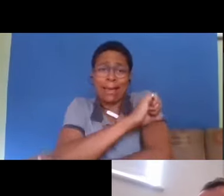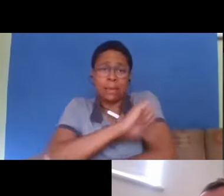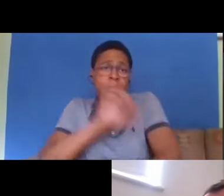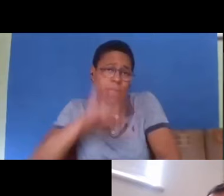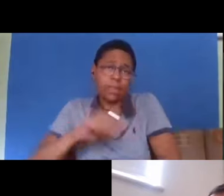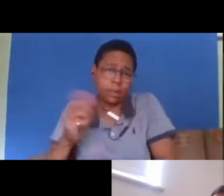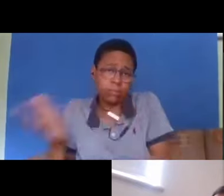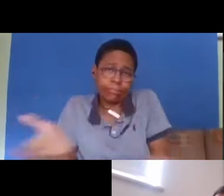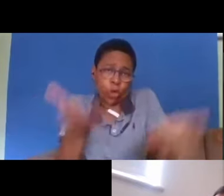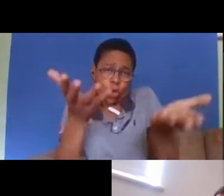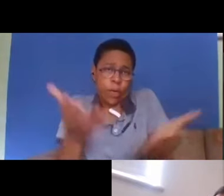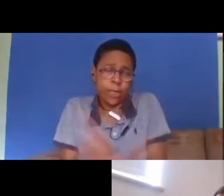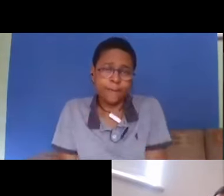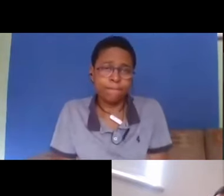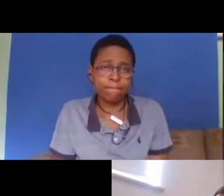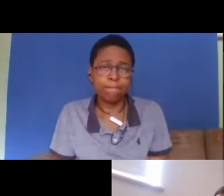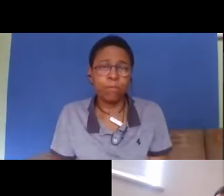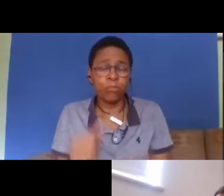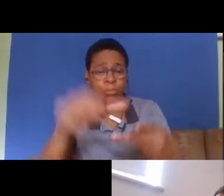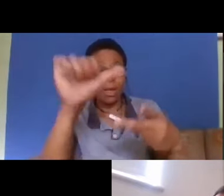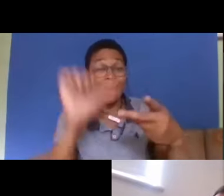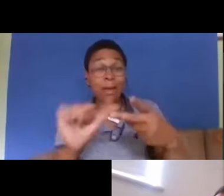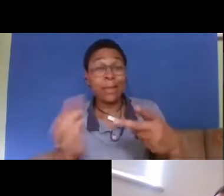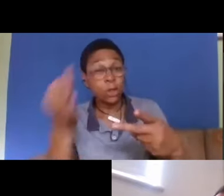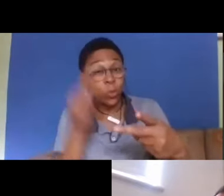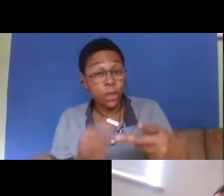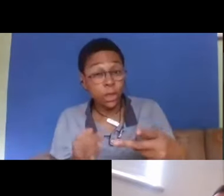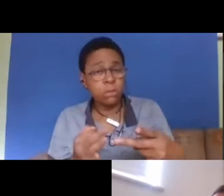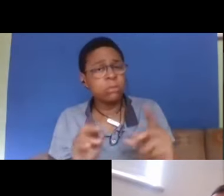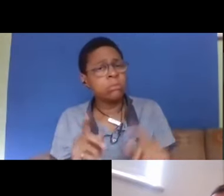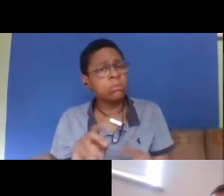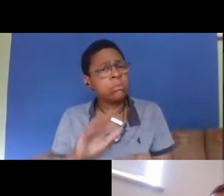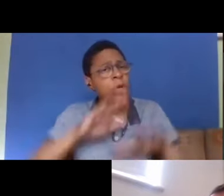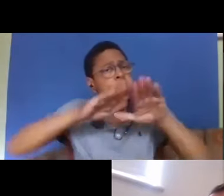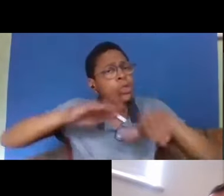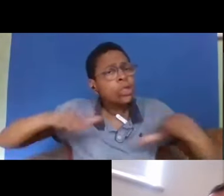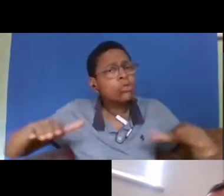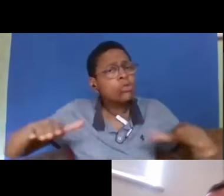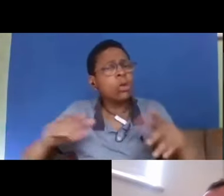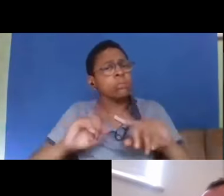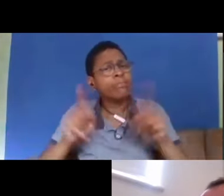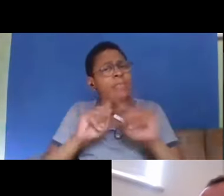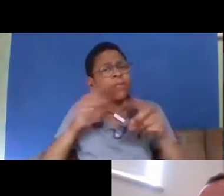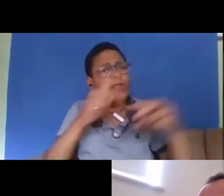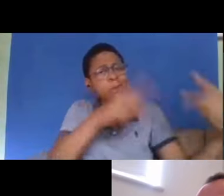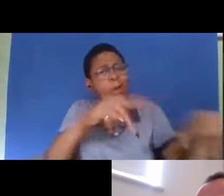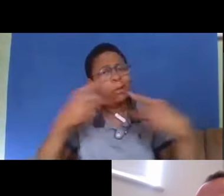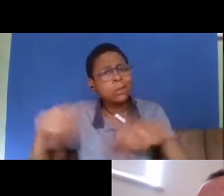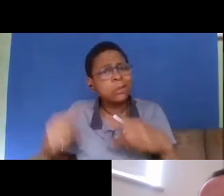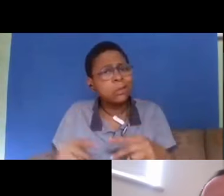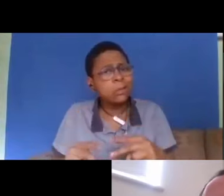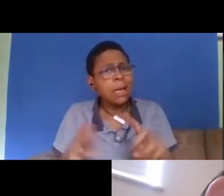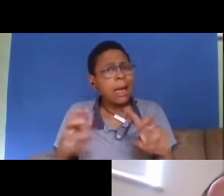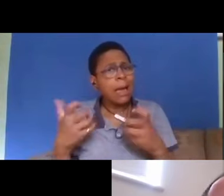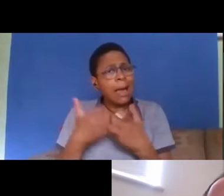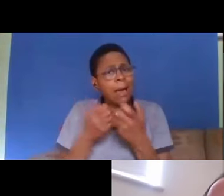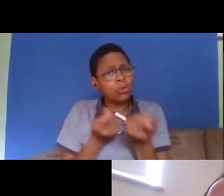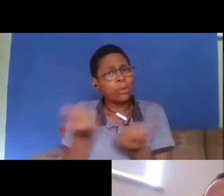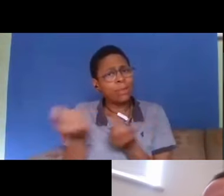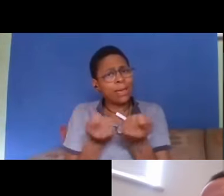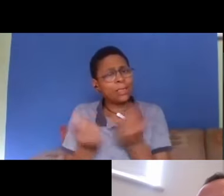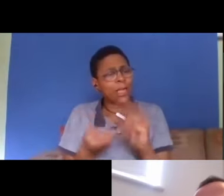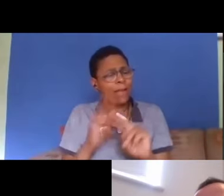Next question here: children that do different styles of dance in dance school, how can they manage if they're in a bubble? So,